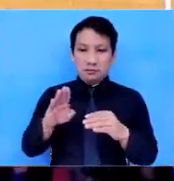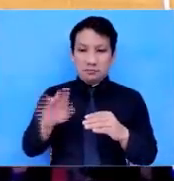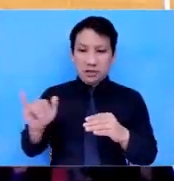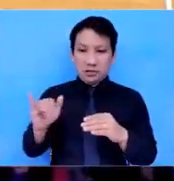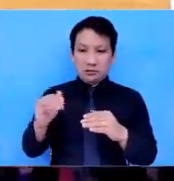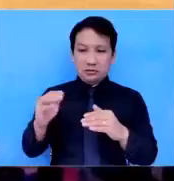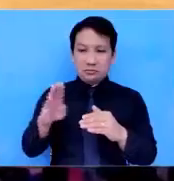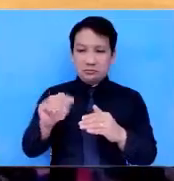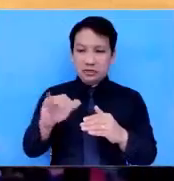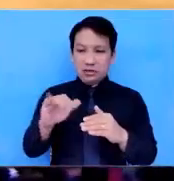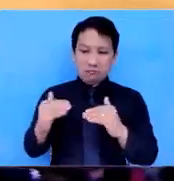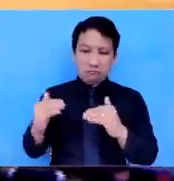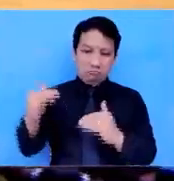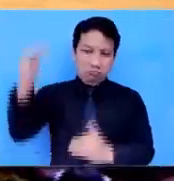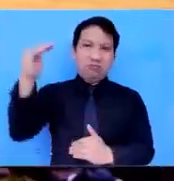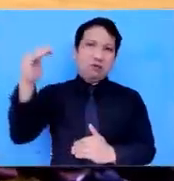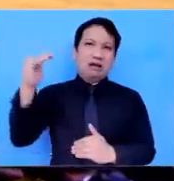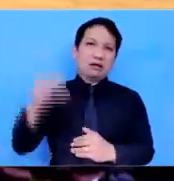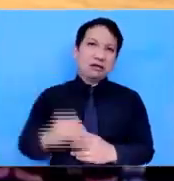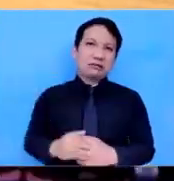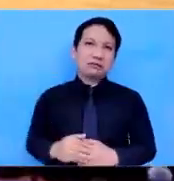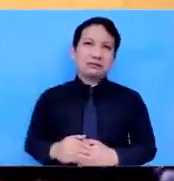Bay Area